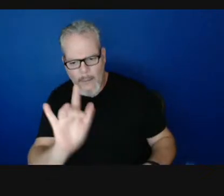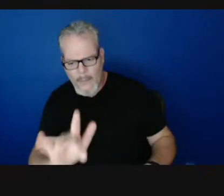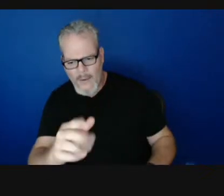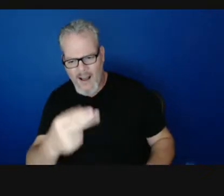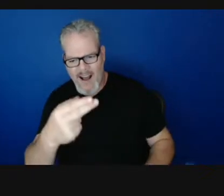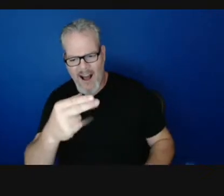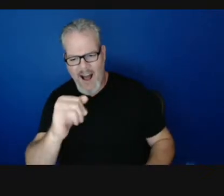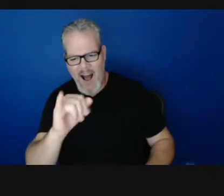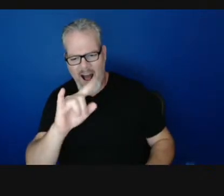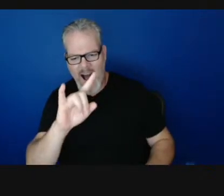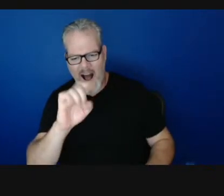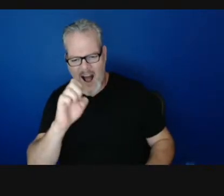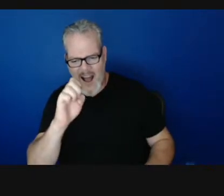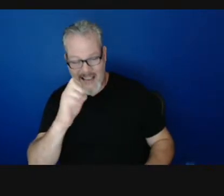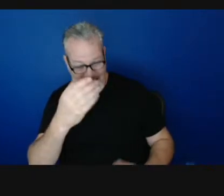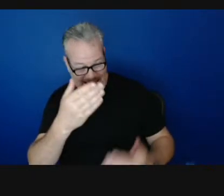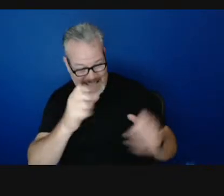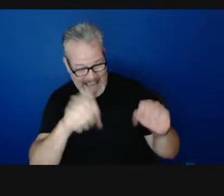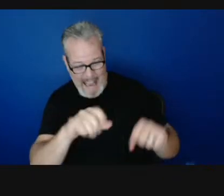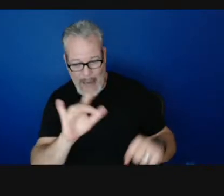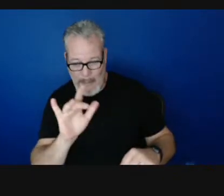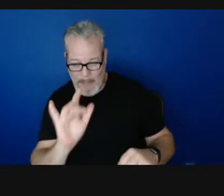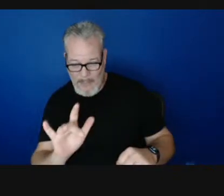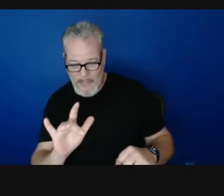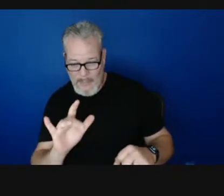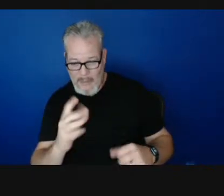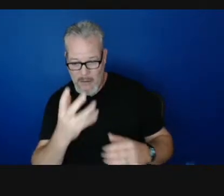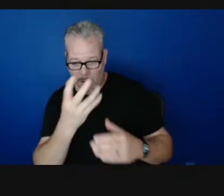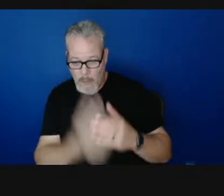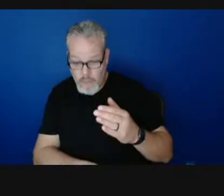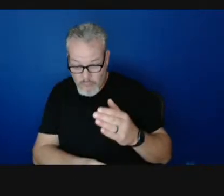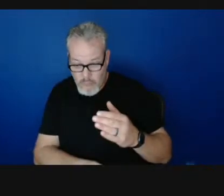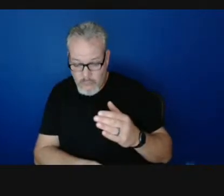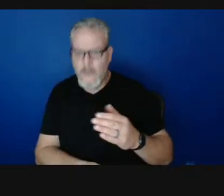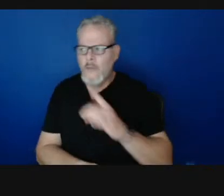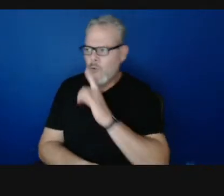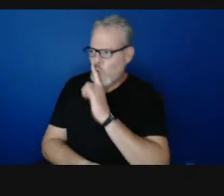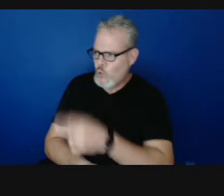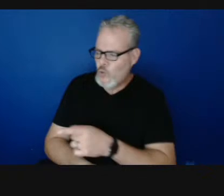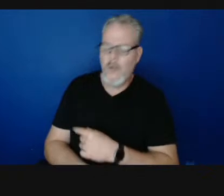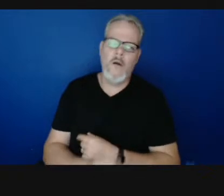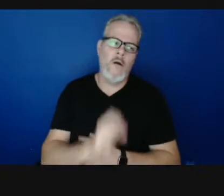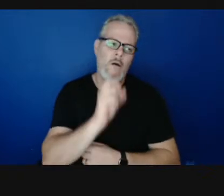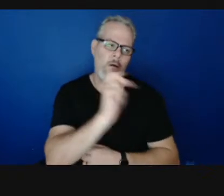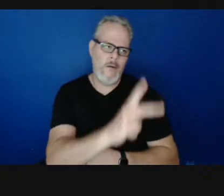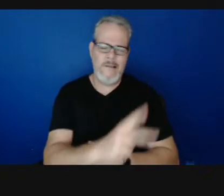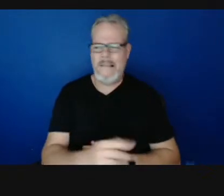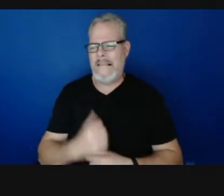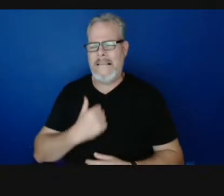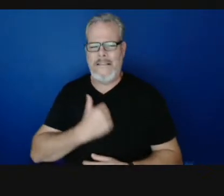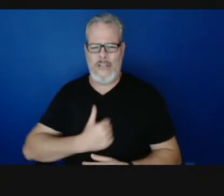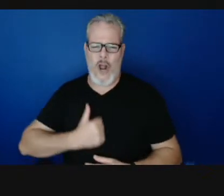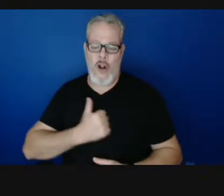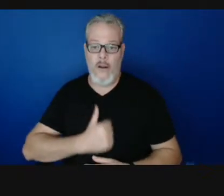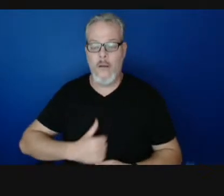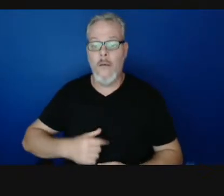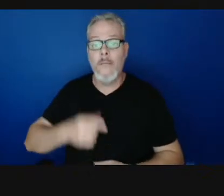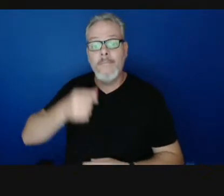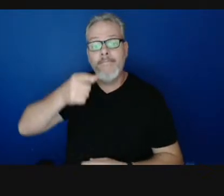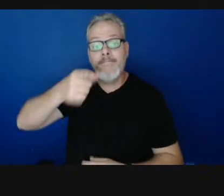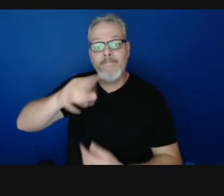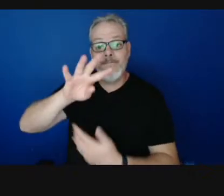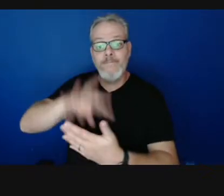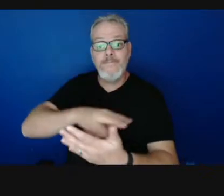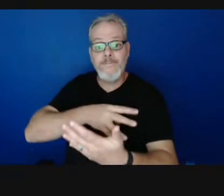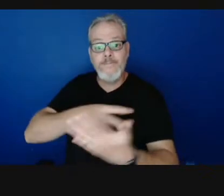that little thing on the bottom on the graph, and then we can see the graph fully? Right. There we go. Sorry about that. Yeah, so this plot again shows past